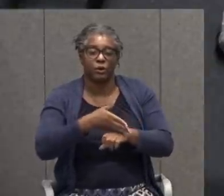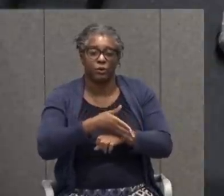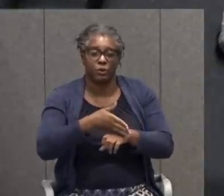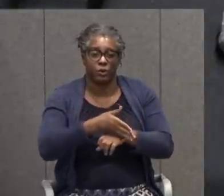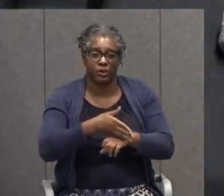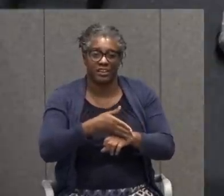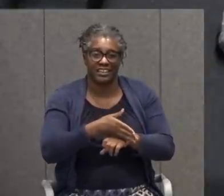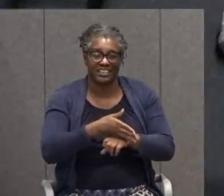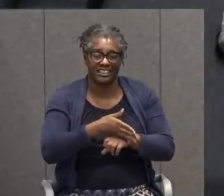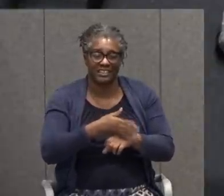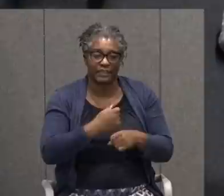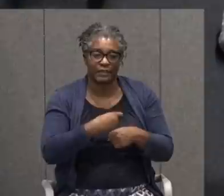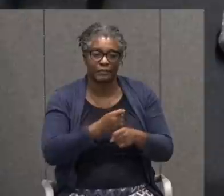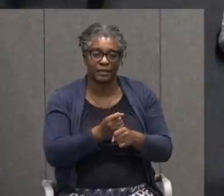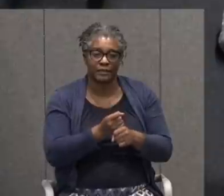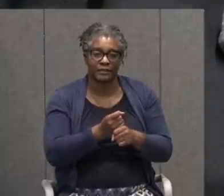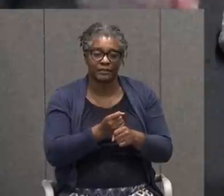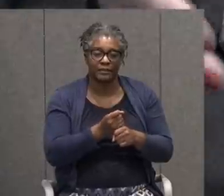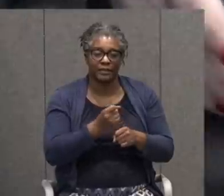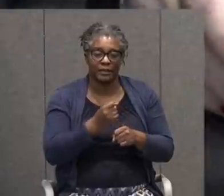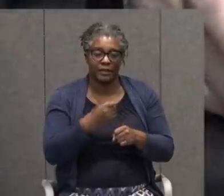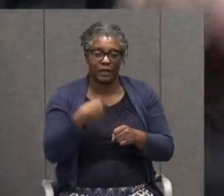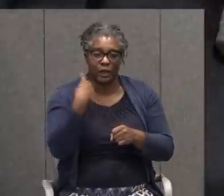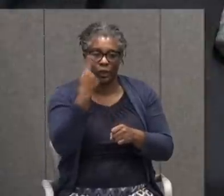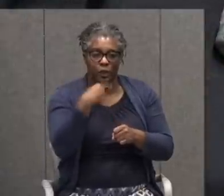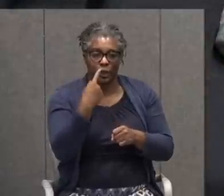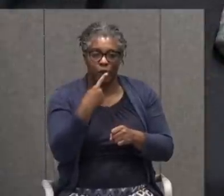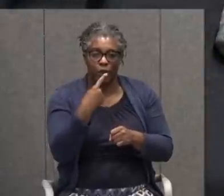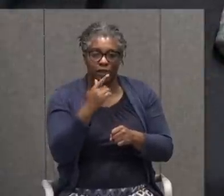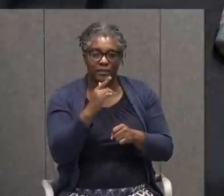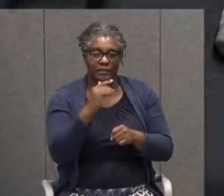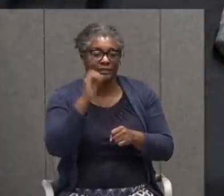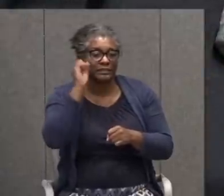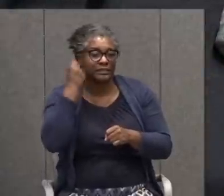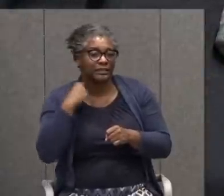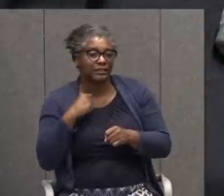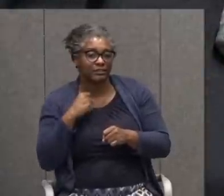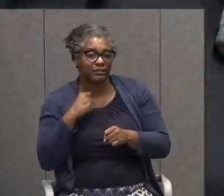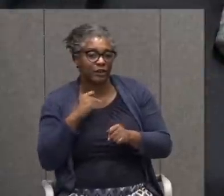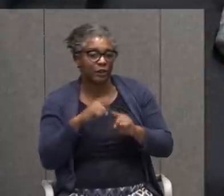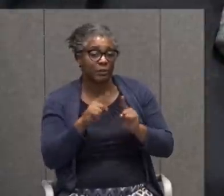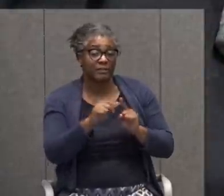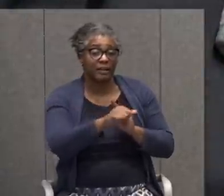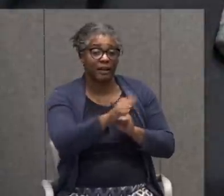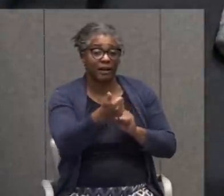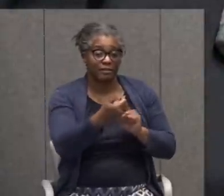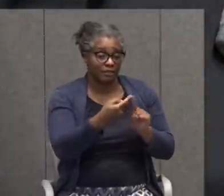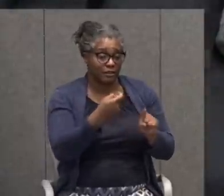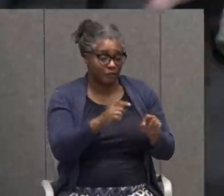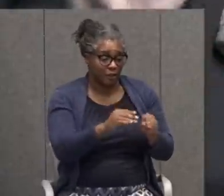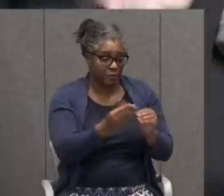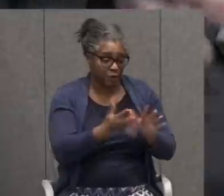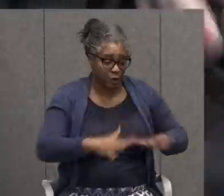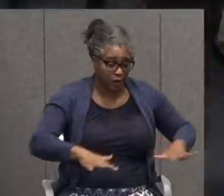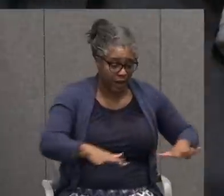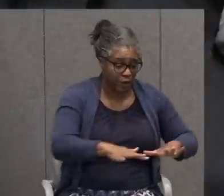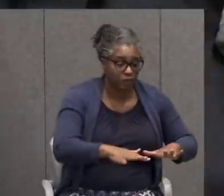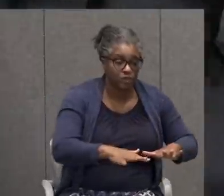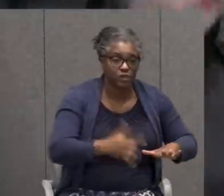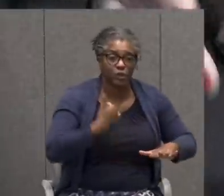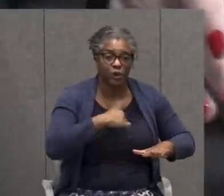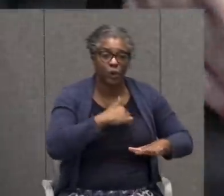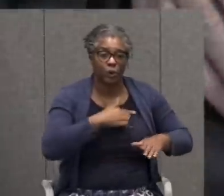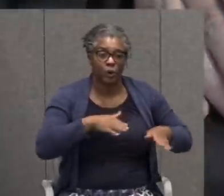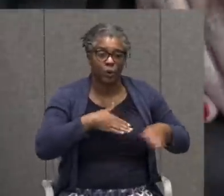kind of silvery, kind of sharp and shiny. Yeah, that's amazing. But these others just came right off the ground where we were walking or where students